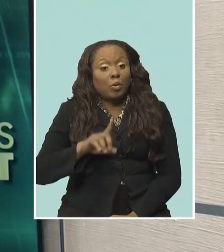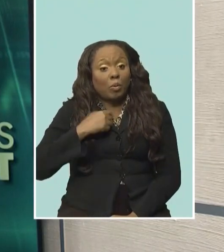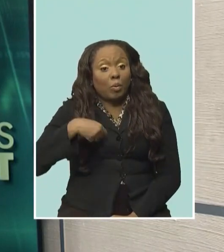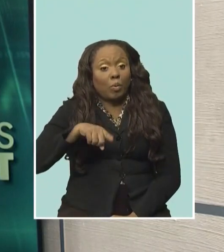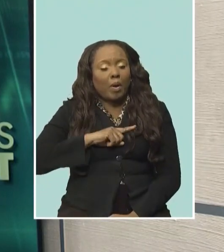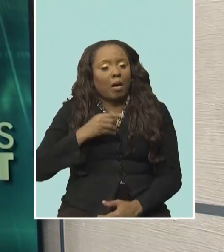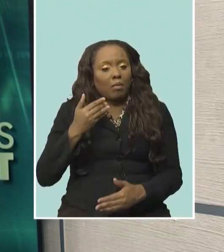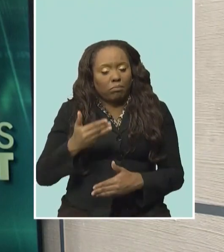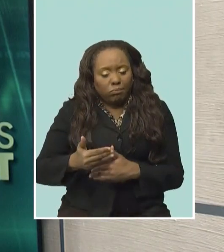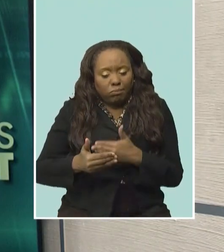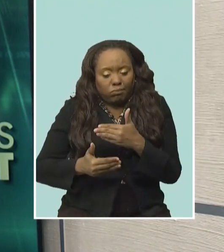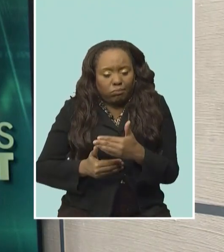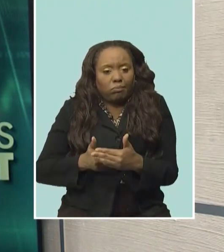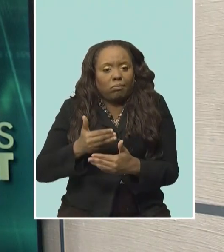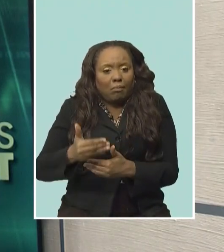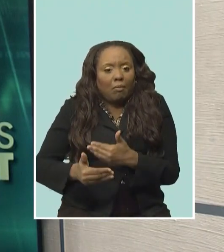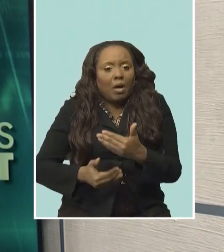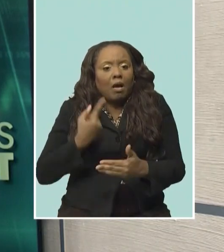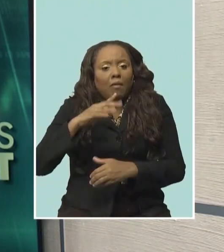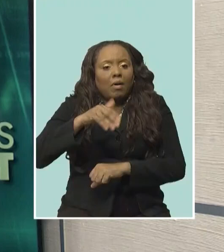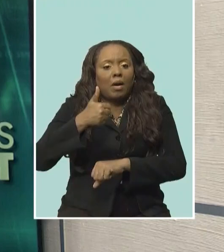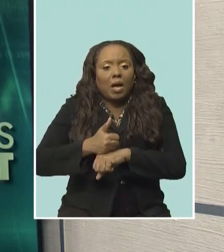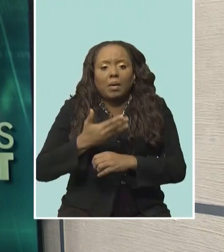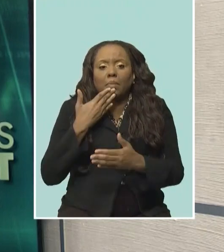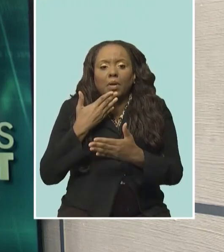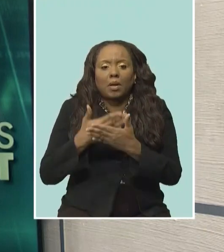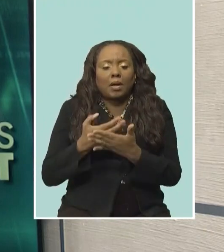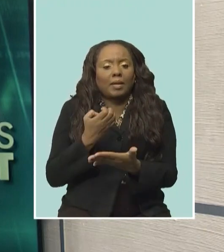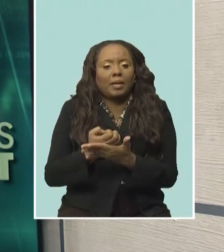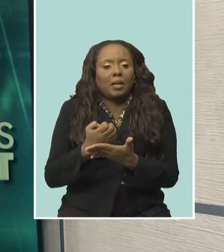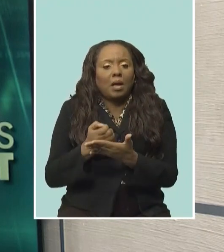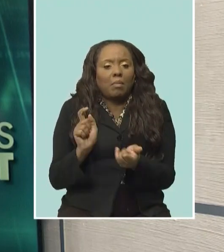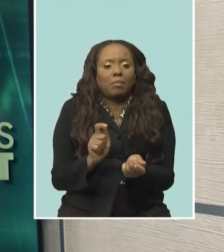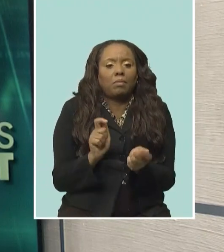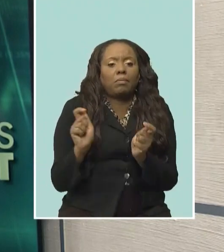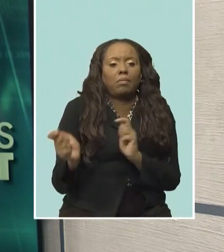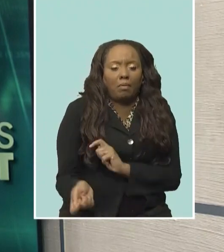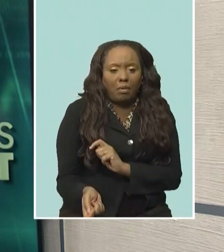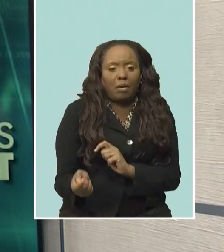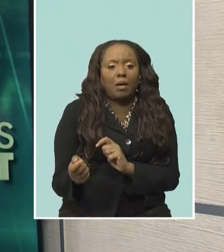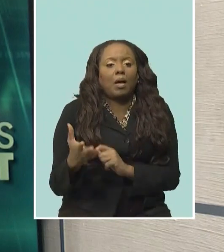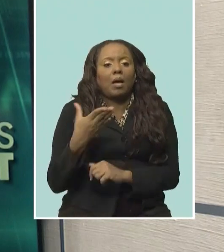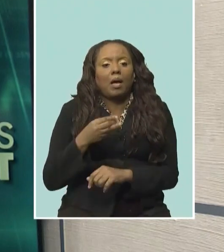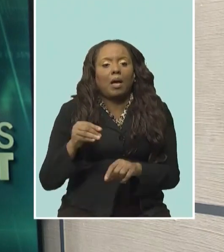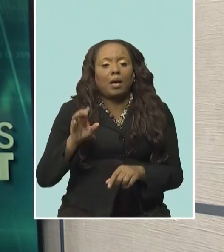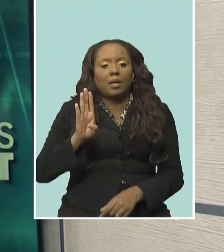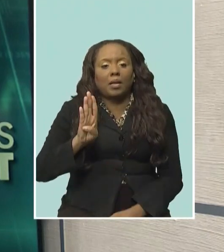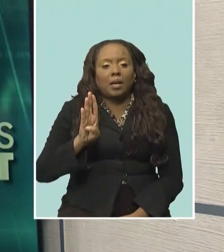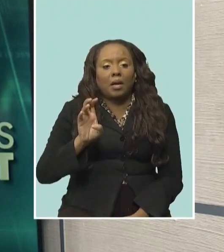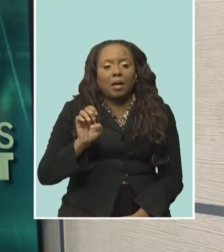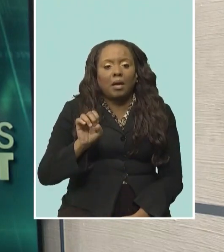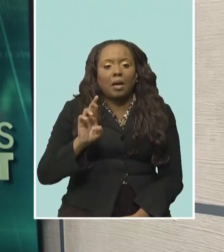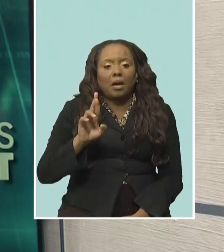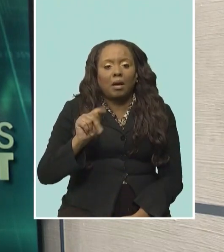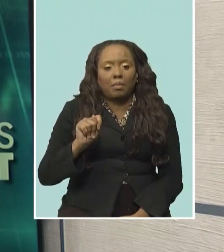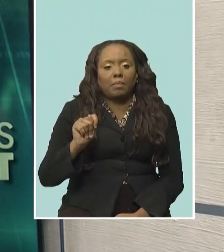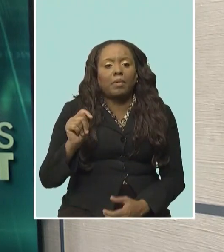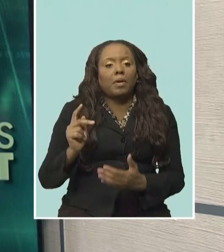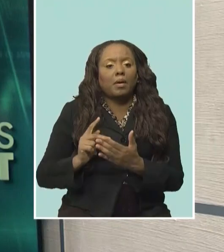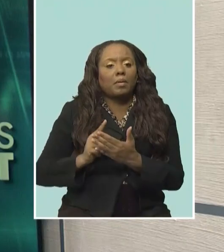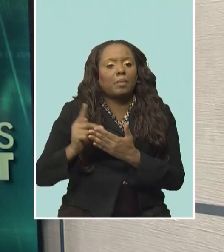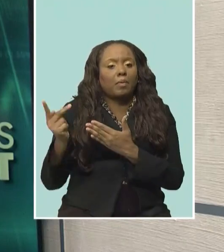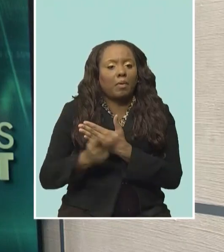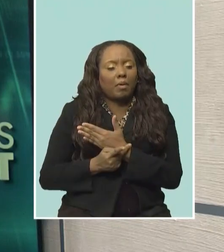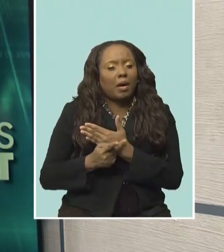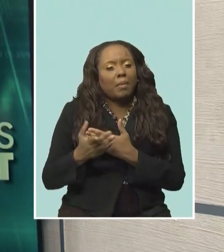progress in implementing its homegrown economic recovery and transformation program and ambitious climate policy agenda. She adds